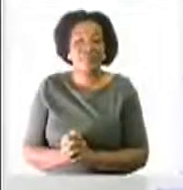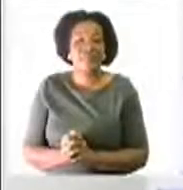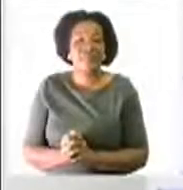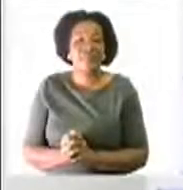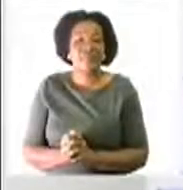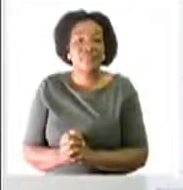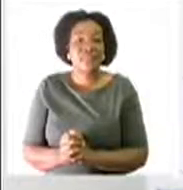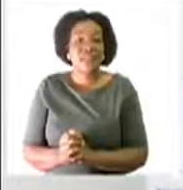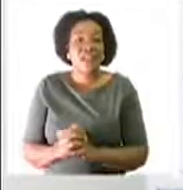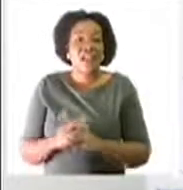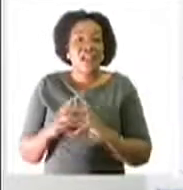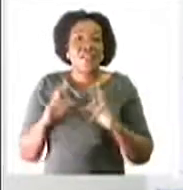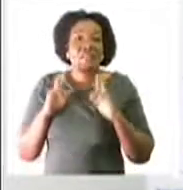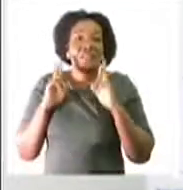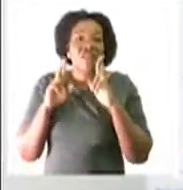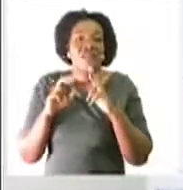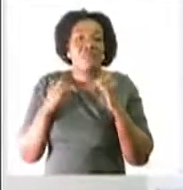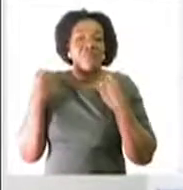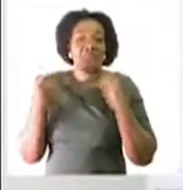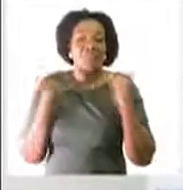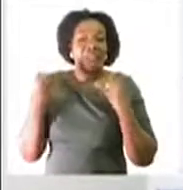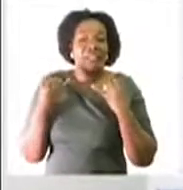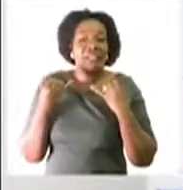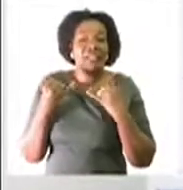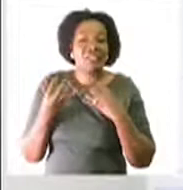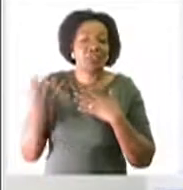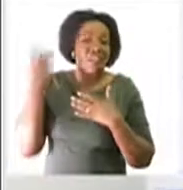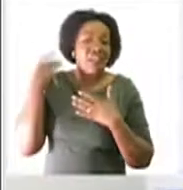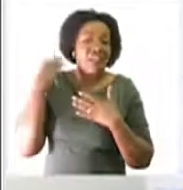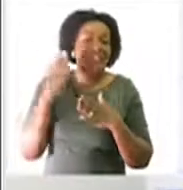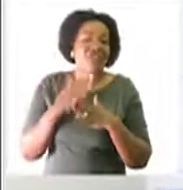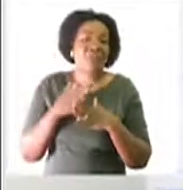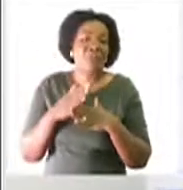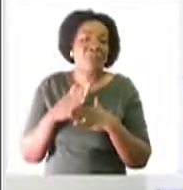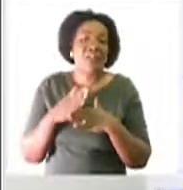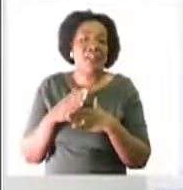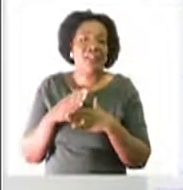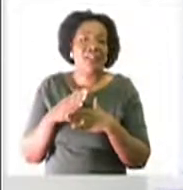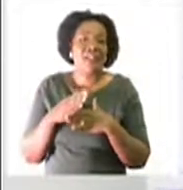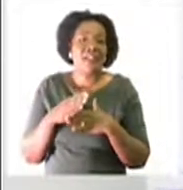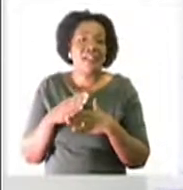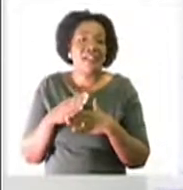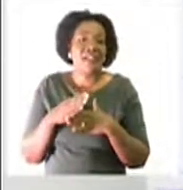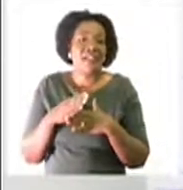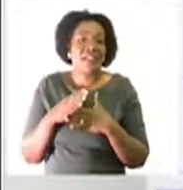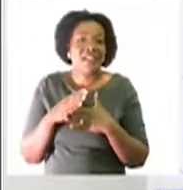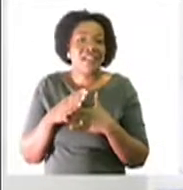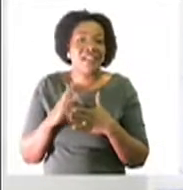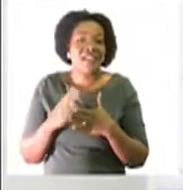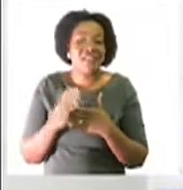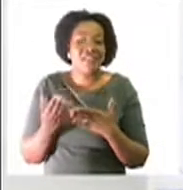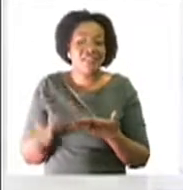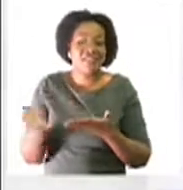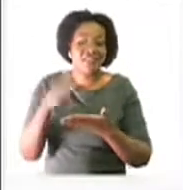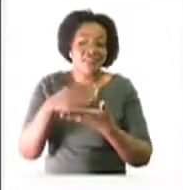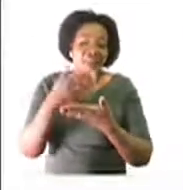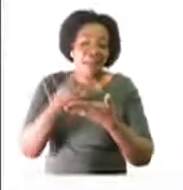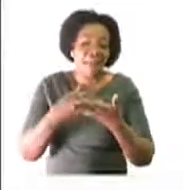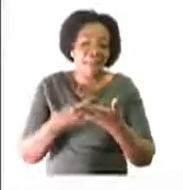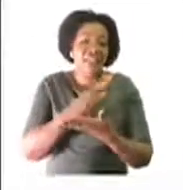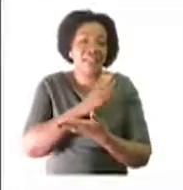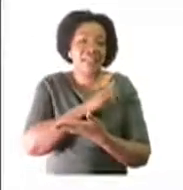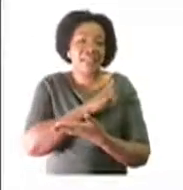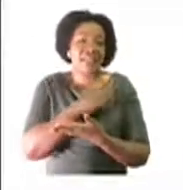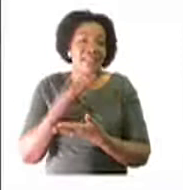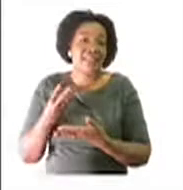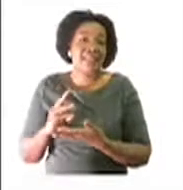Alright, I hope you have enjoyed our previous lesson about the modals. Now I would like for you to turn to page 16,